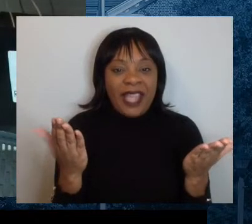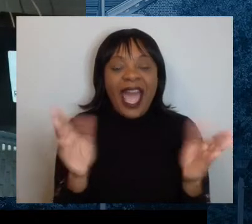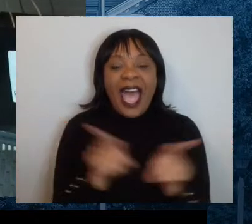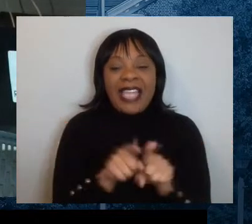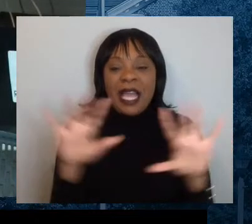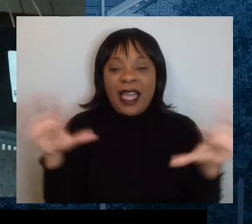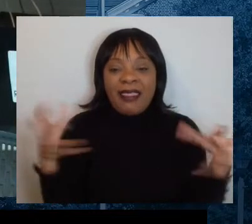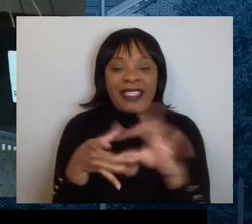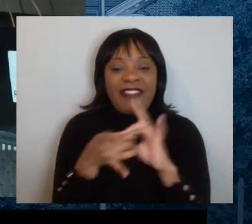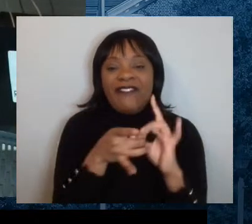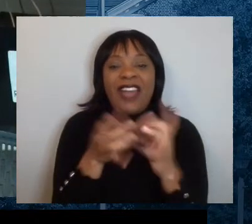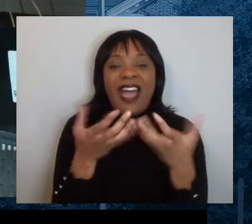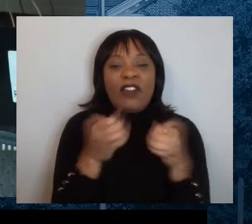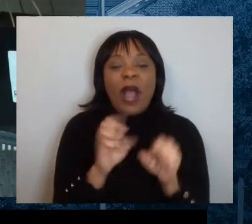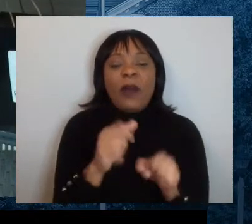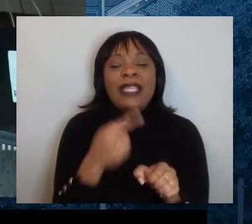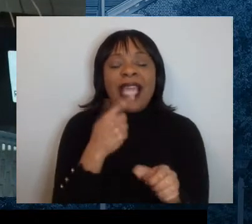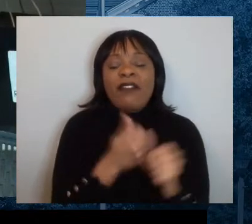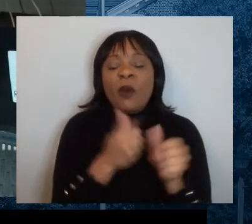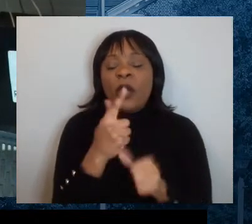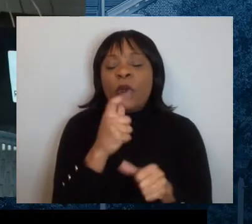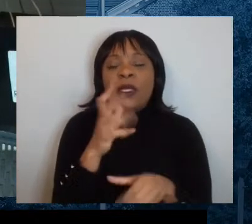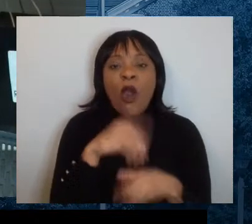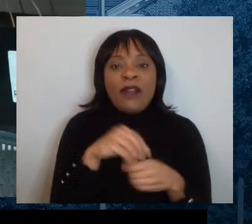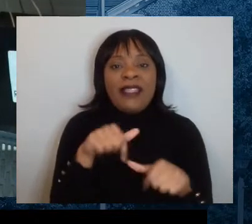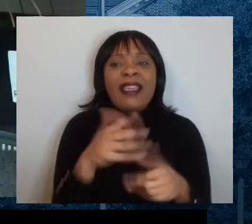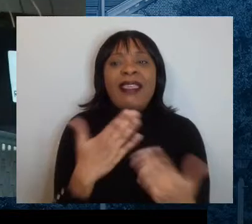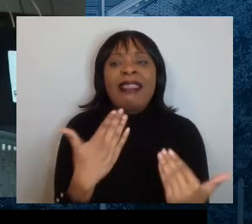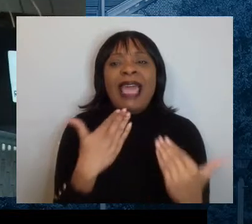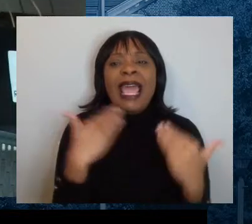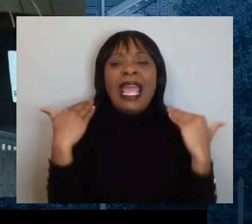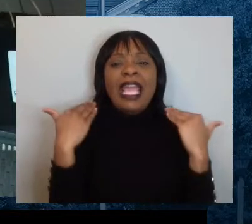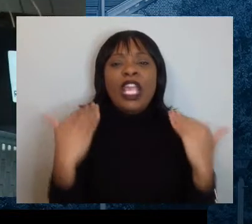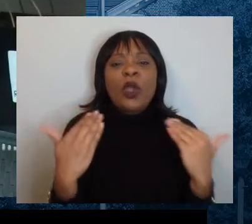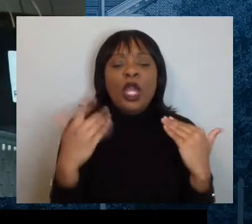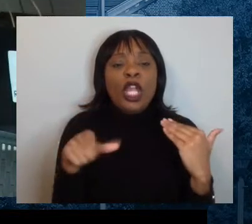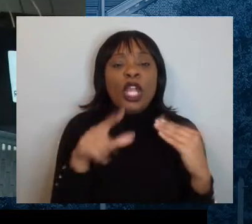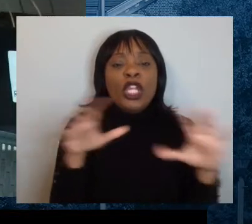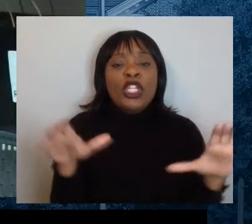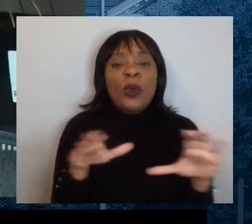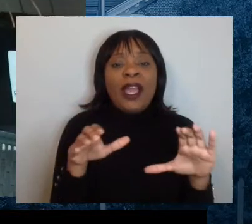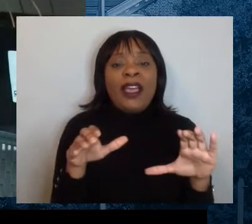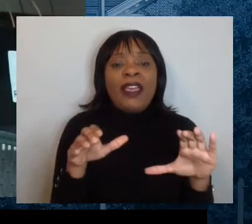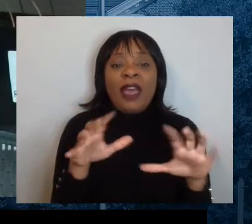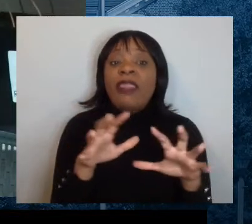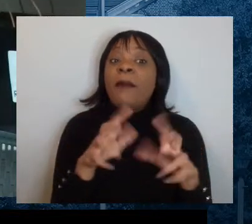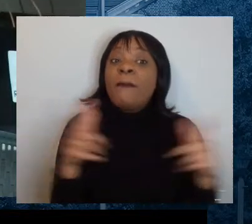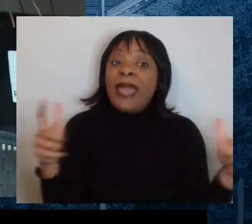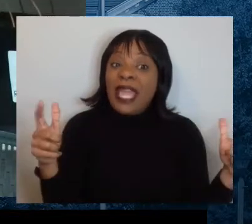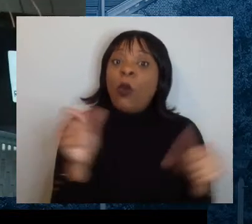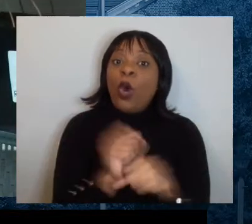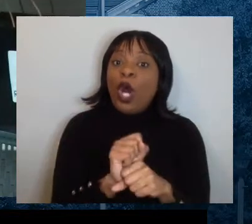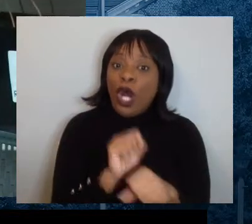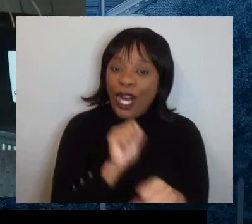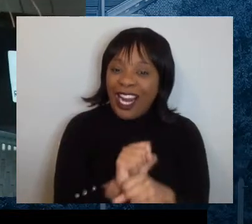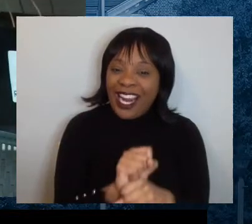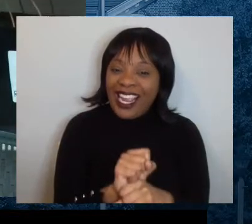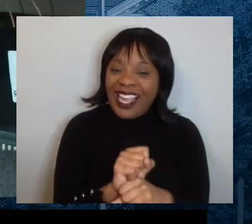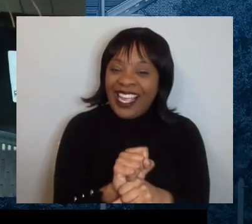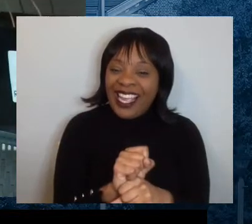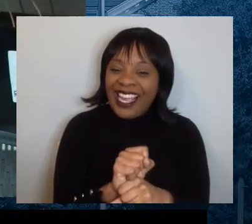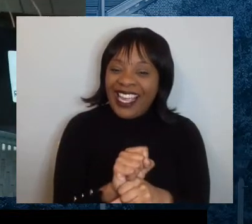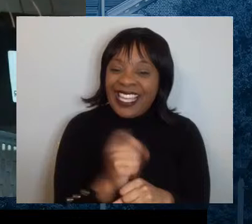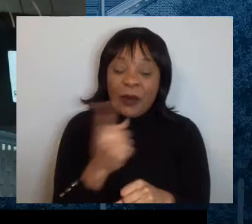to everybody that's a part of this, thank you. You are doing the Lord's work, the Lord's work. And someone who's been